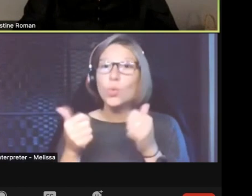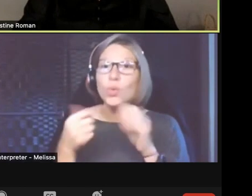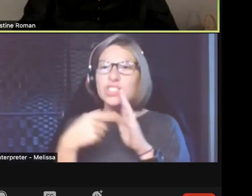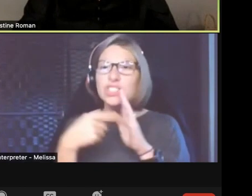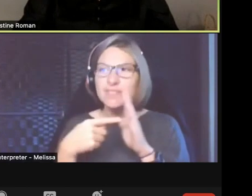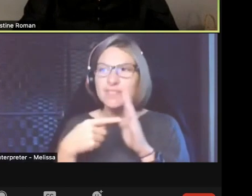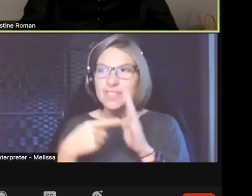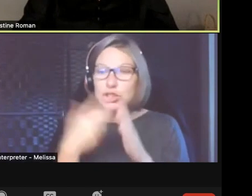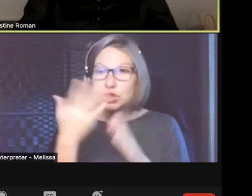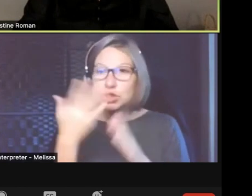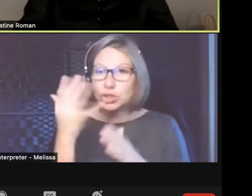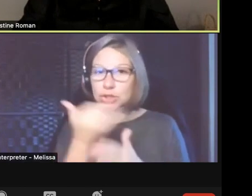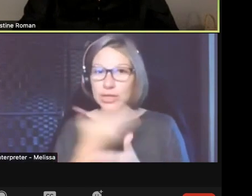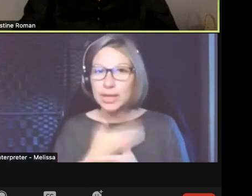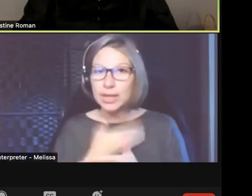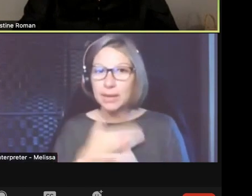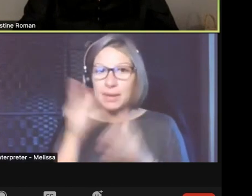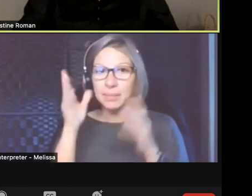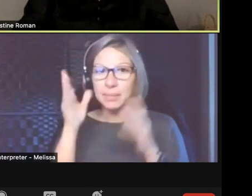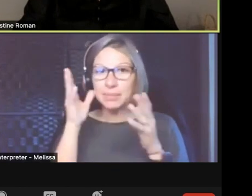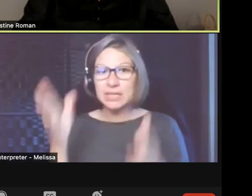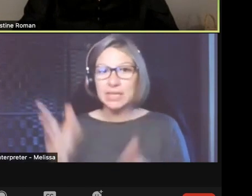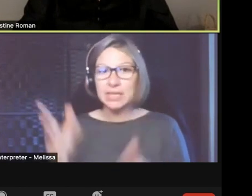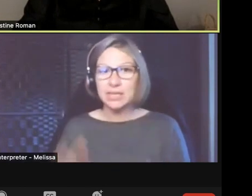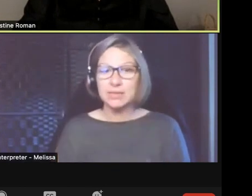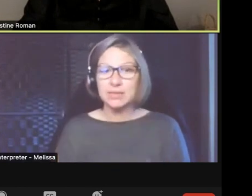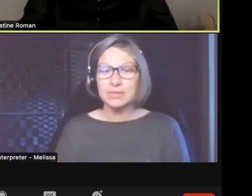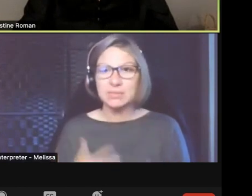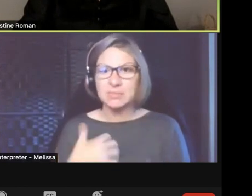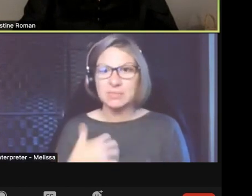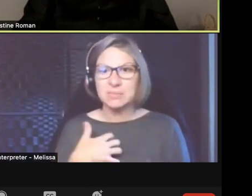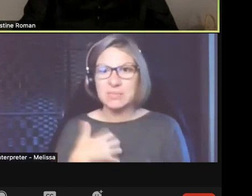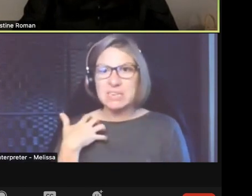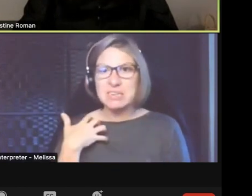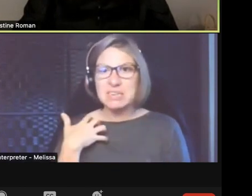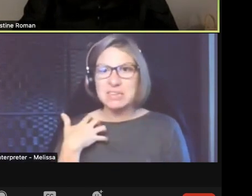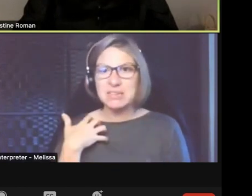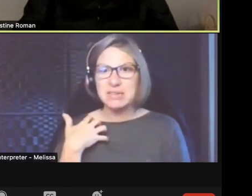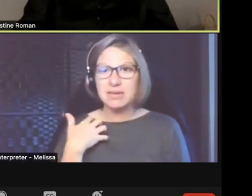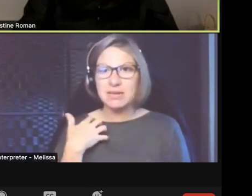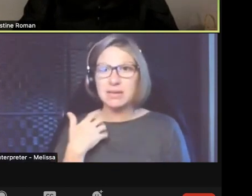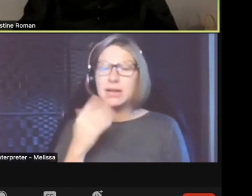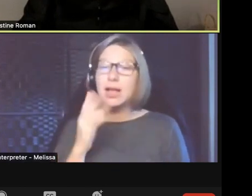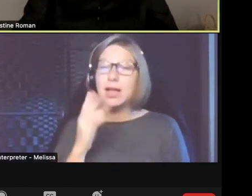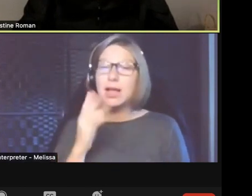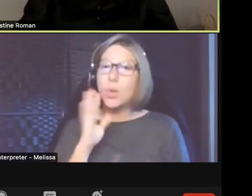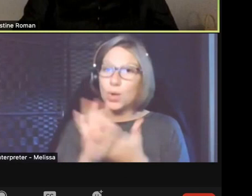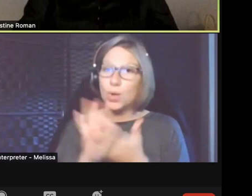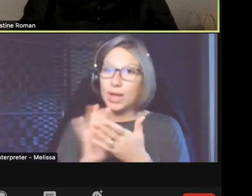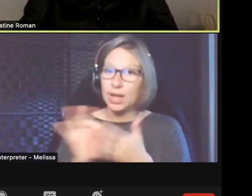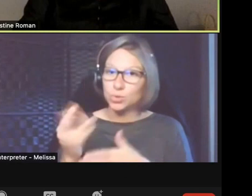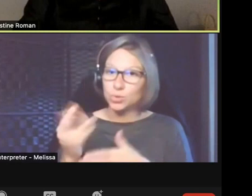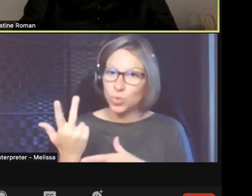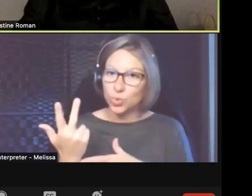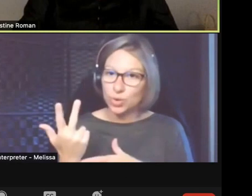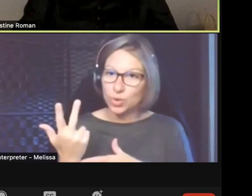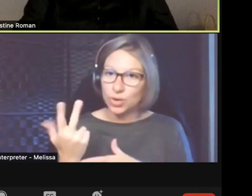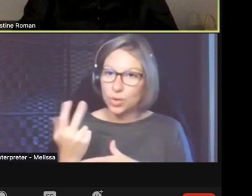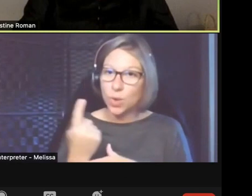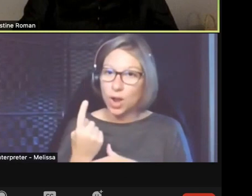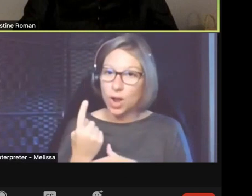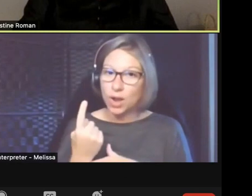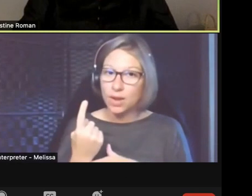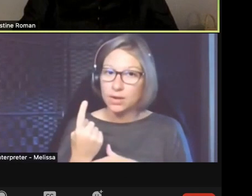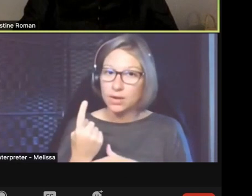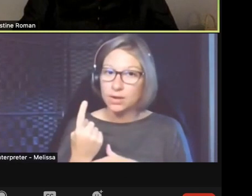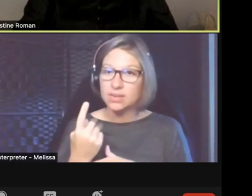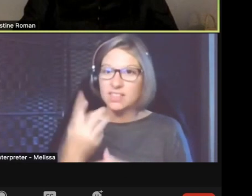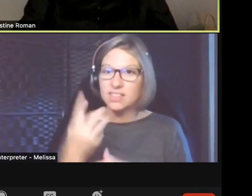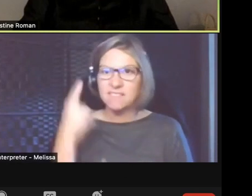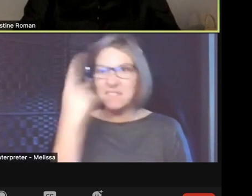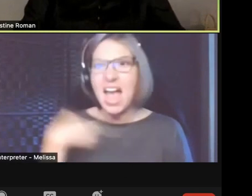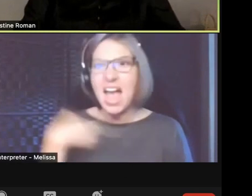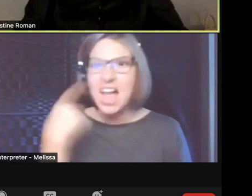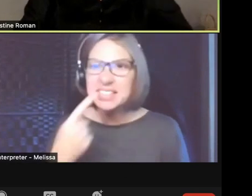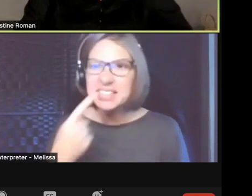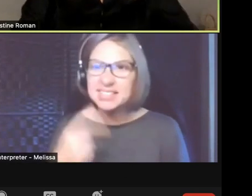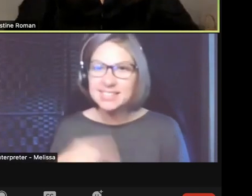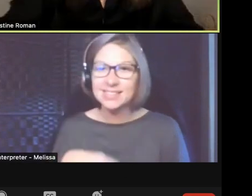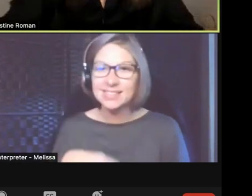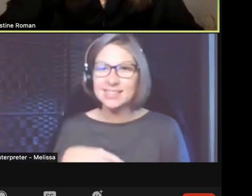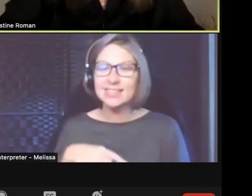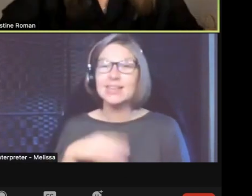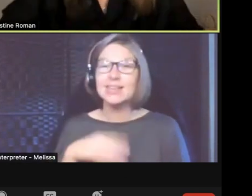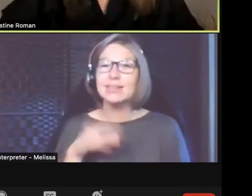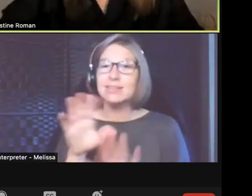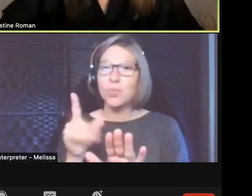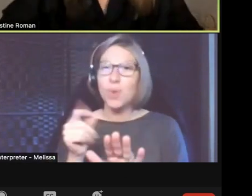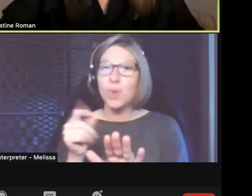I will count to 3. One. The face! The face, what else?